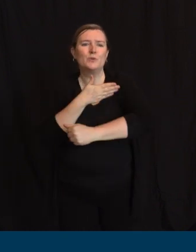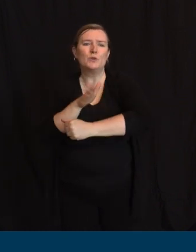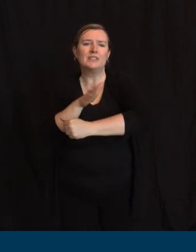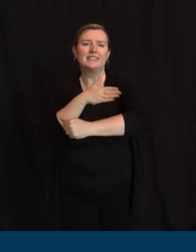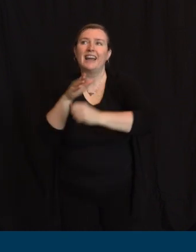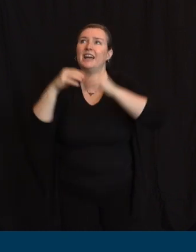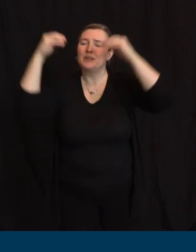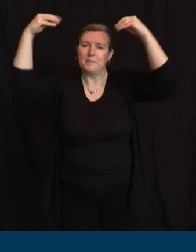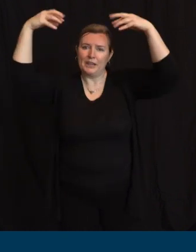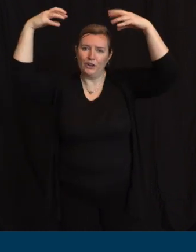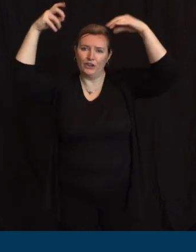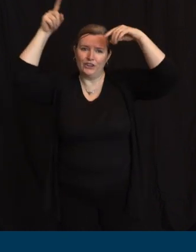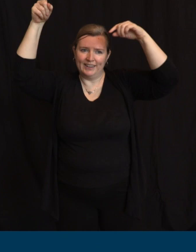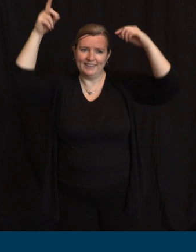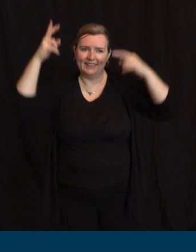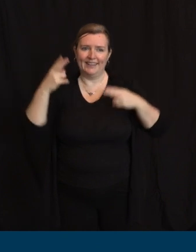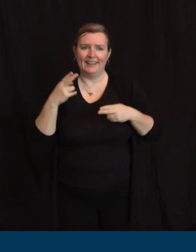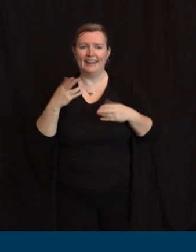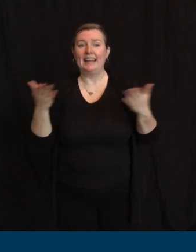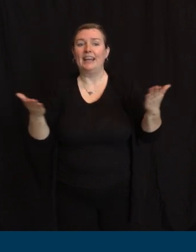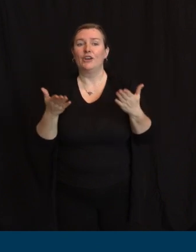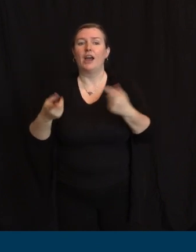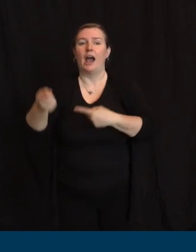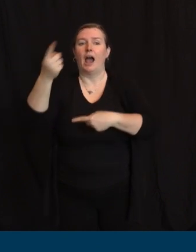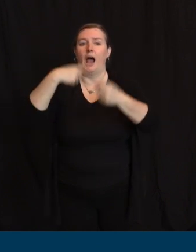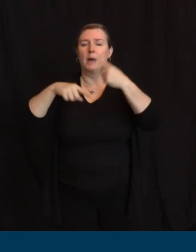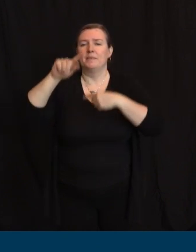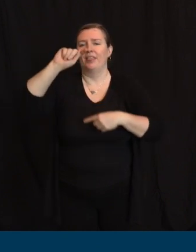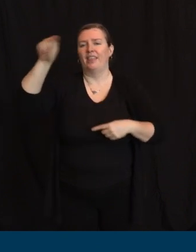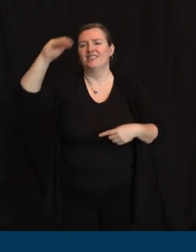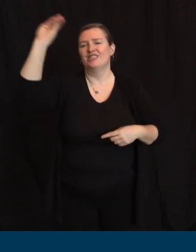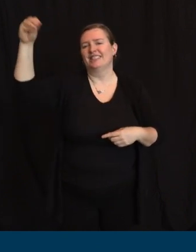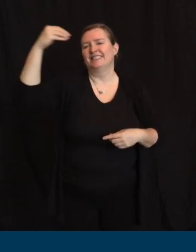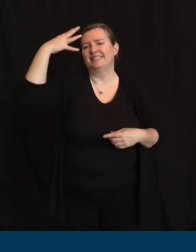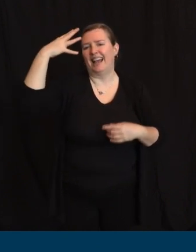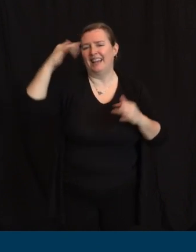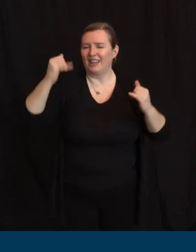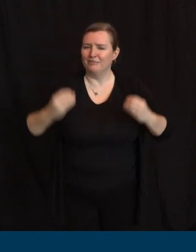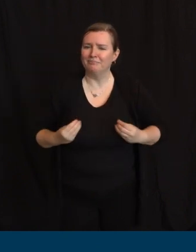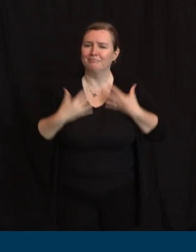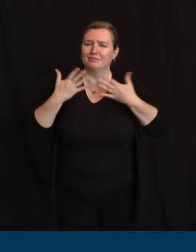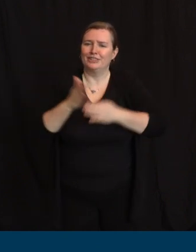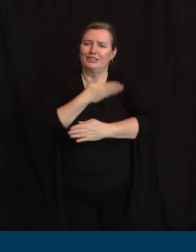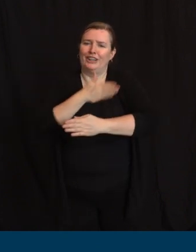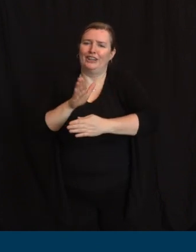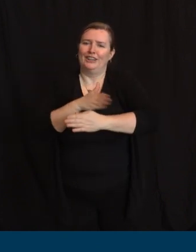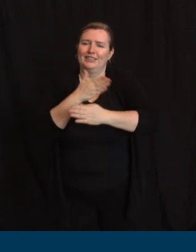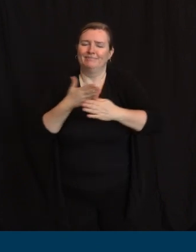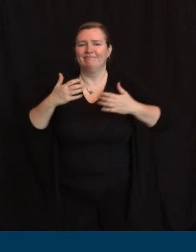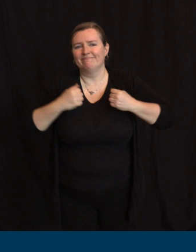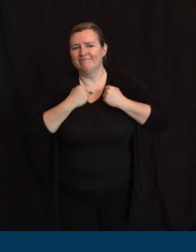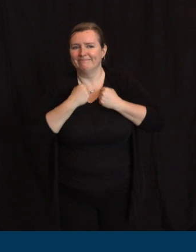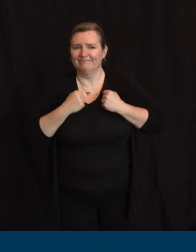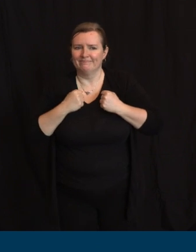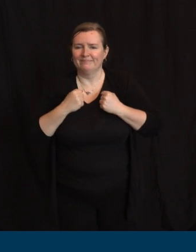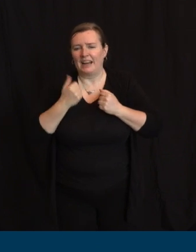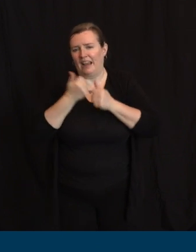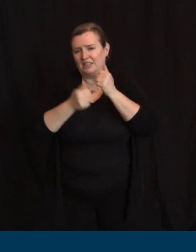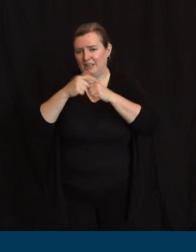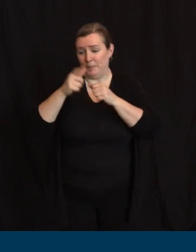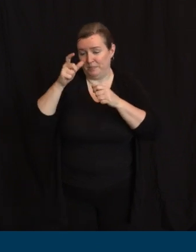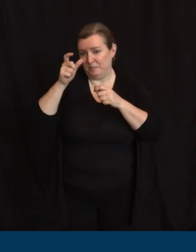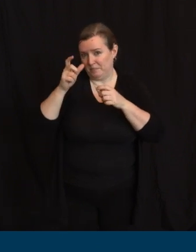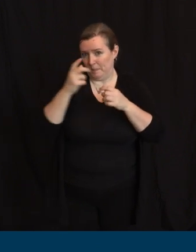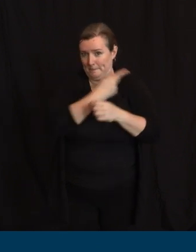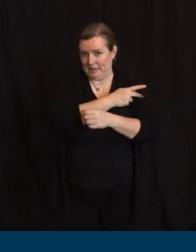alert everyone that another victory has been won. I'm reminded of the line in that song, the smiles returning